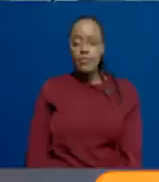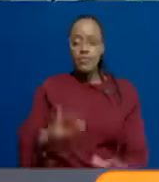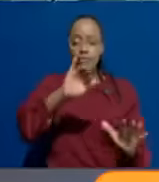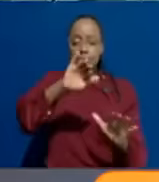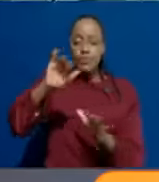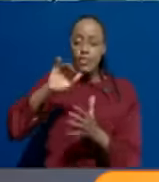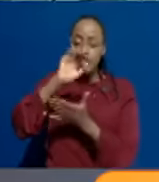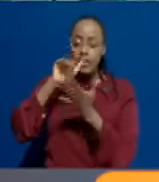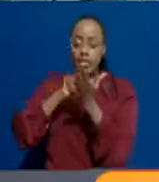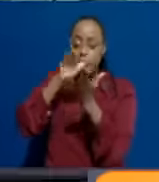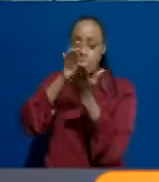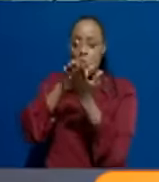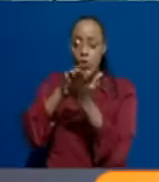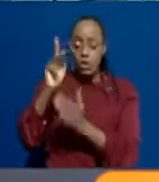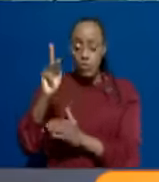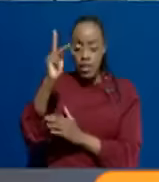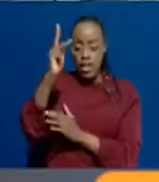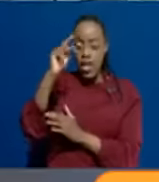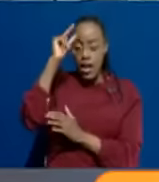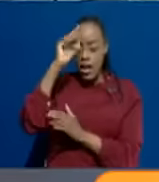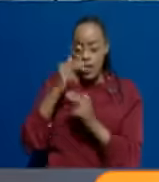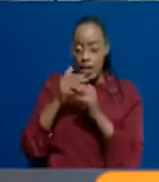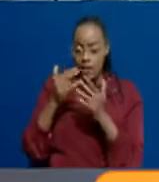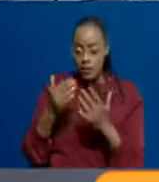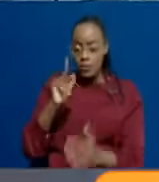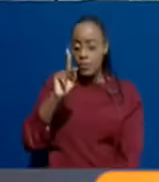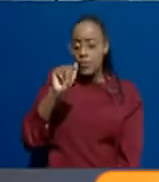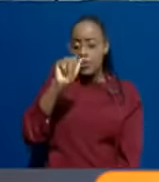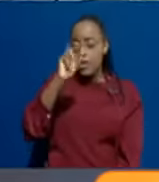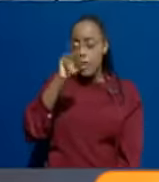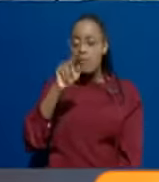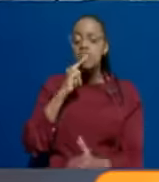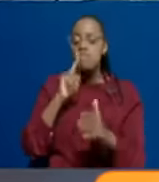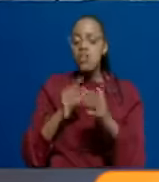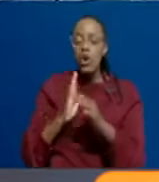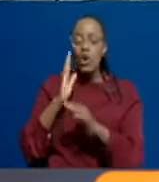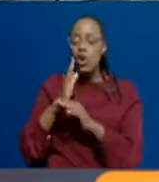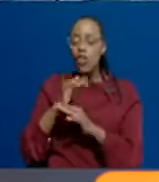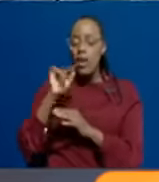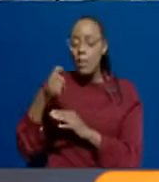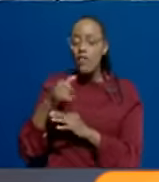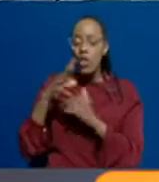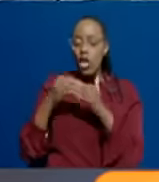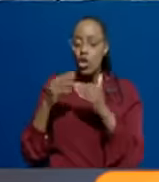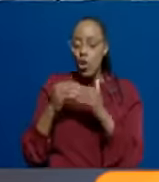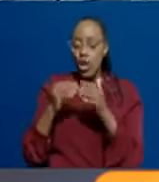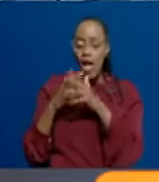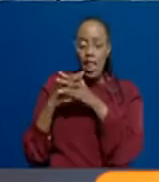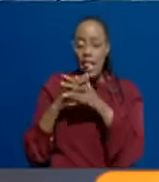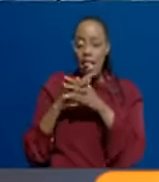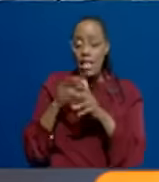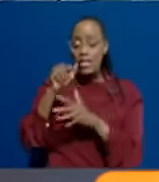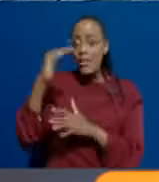And the Central Bank of Kenya Governor Kamau Thugge says excess demand for the U.S. dollar is to blame for